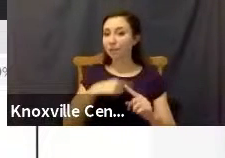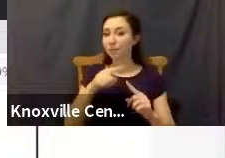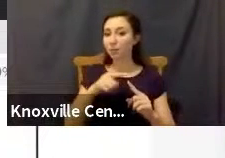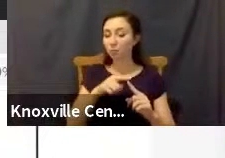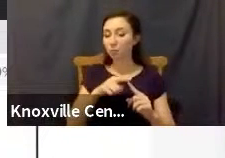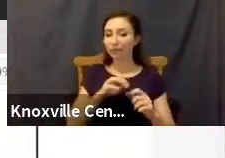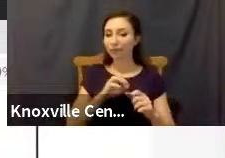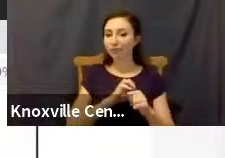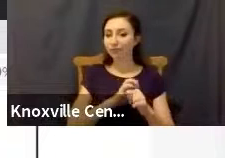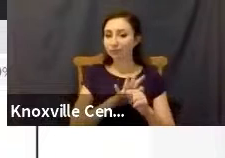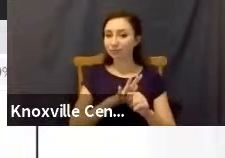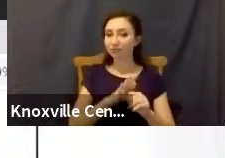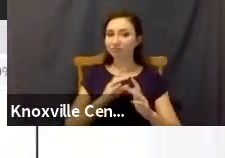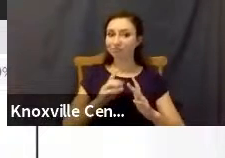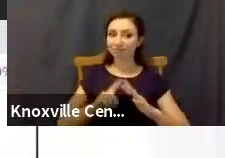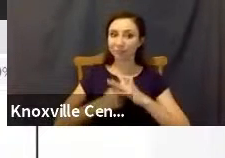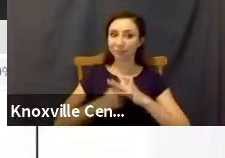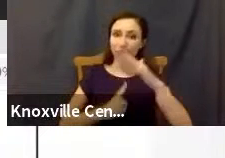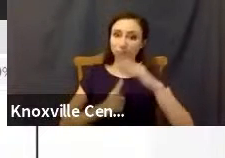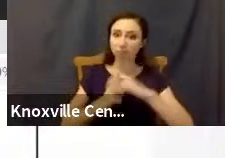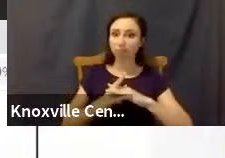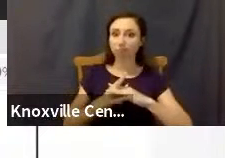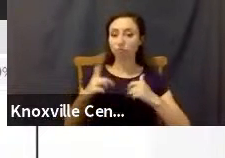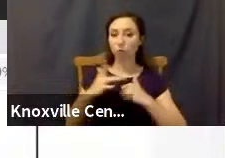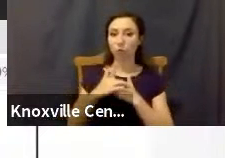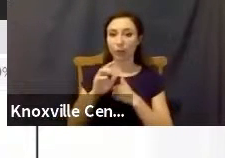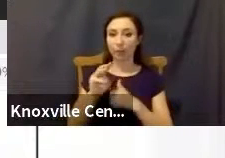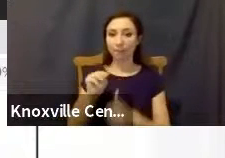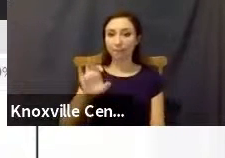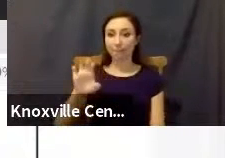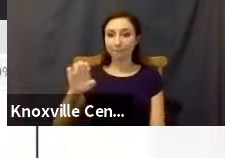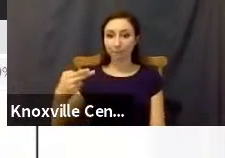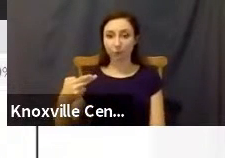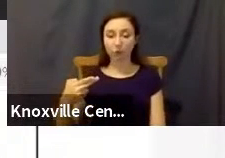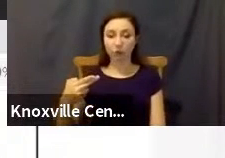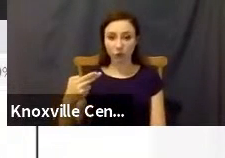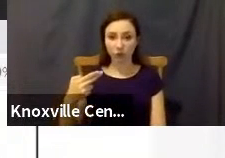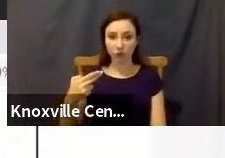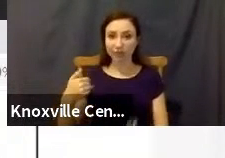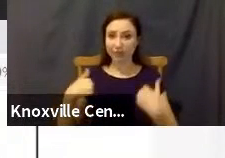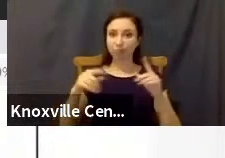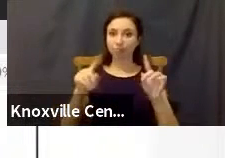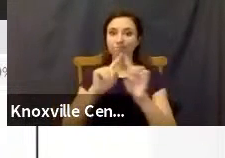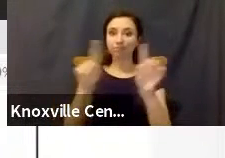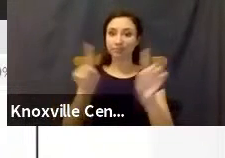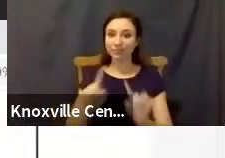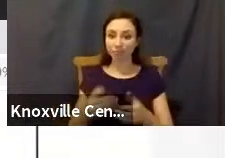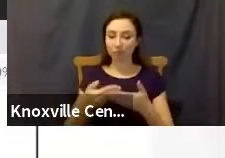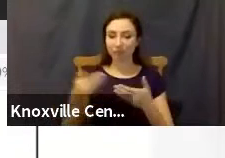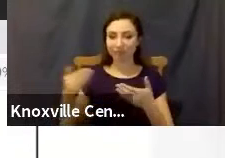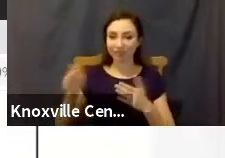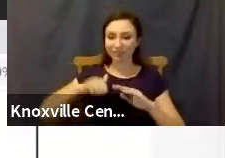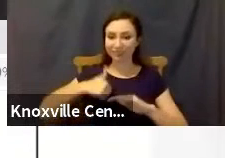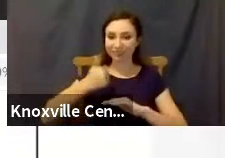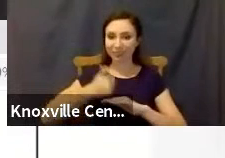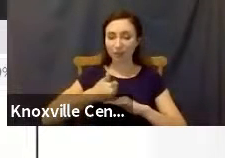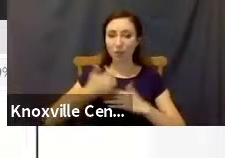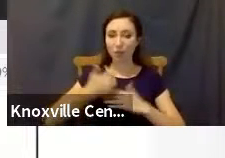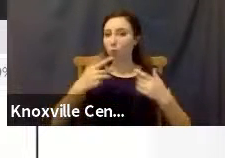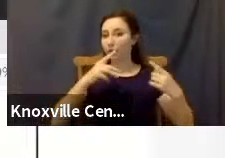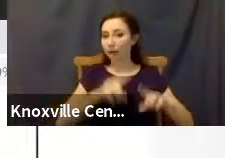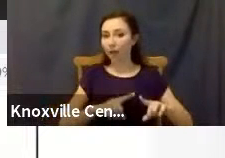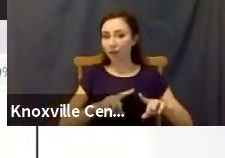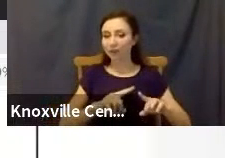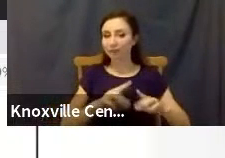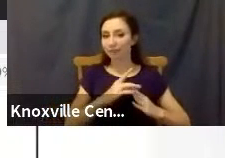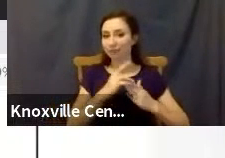first basically showed up in early March. And they had the various things in place, and what happened is these eventually